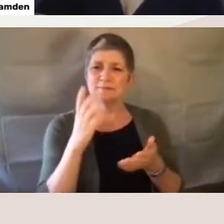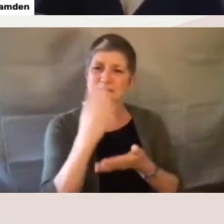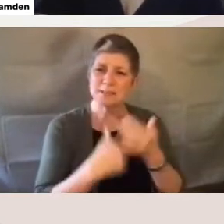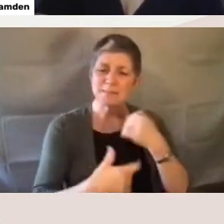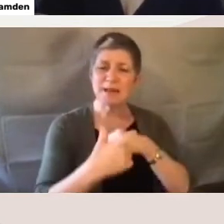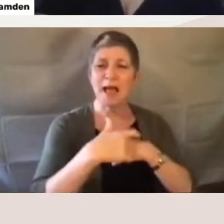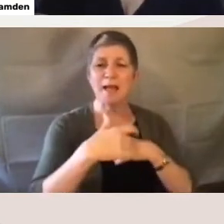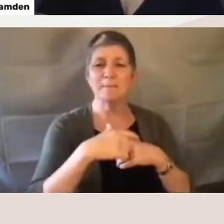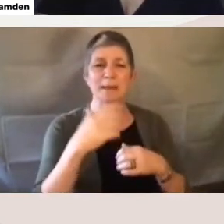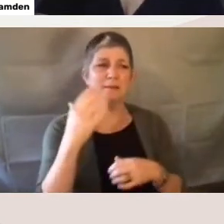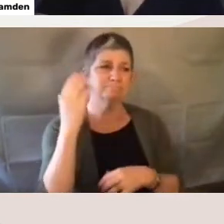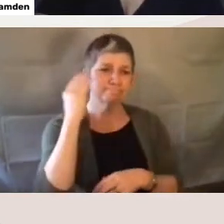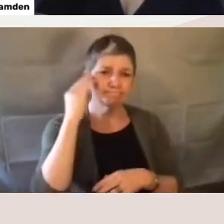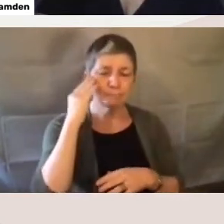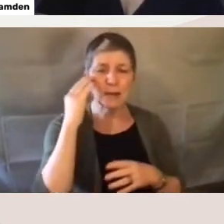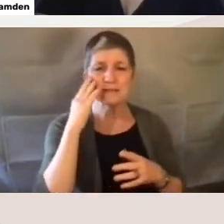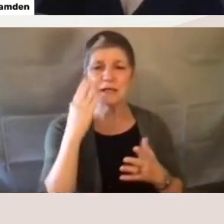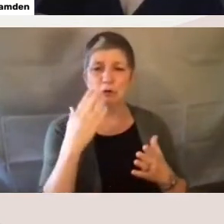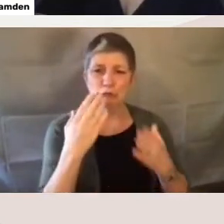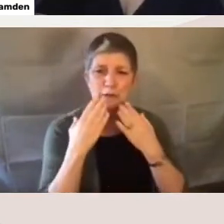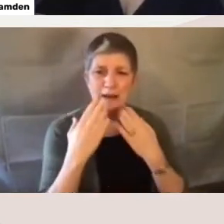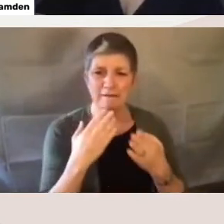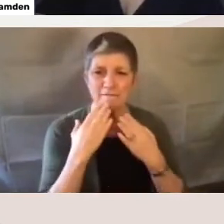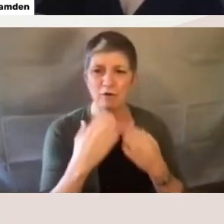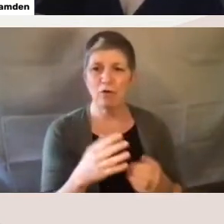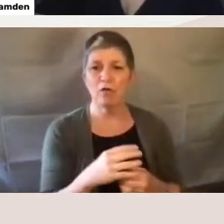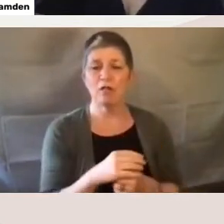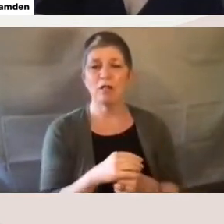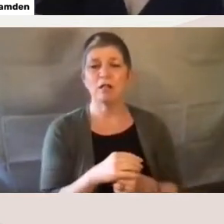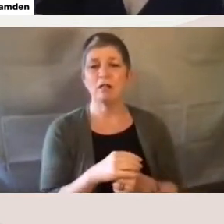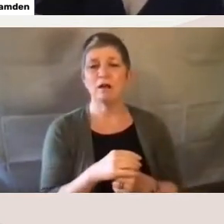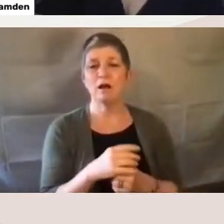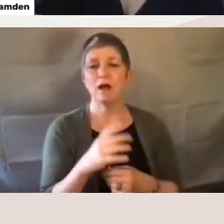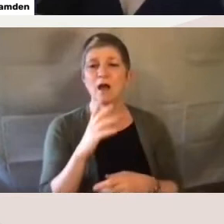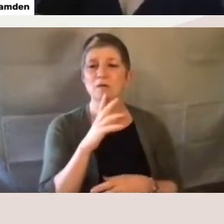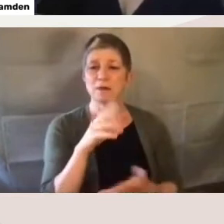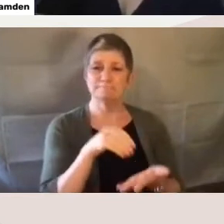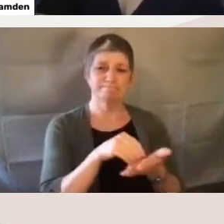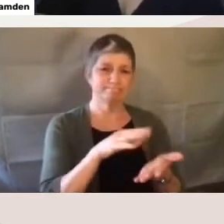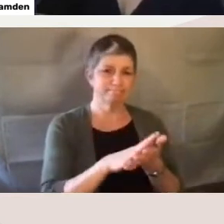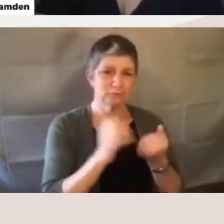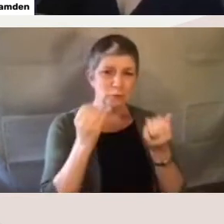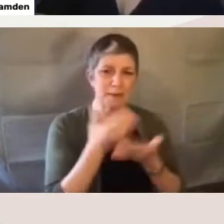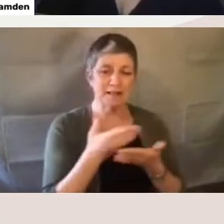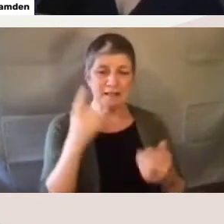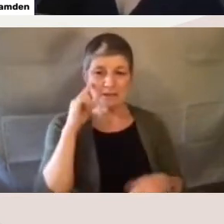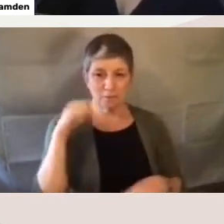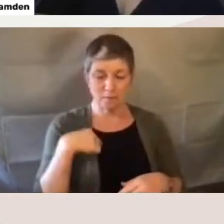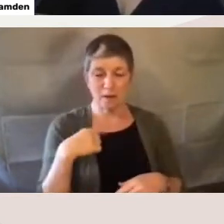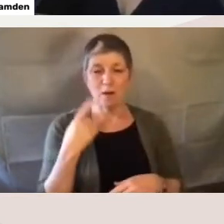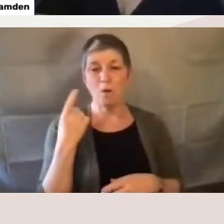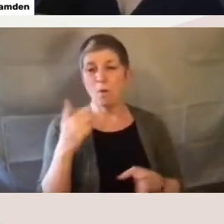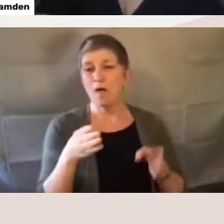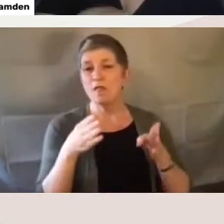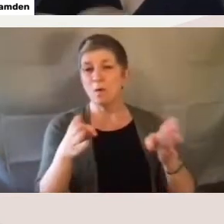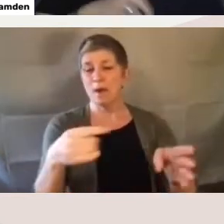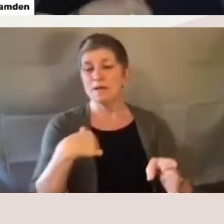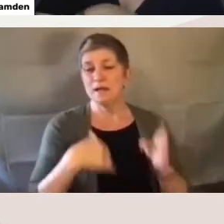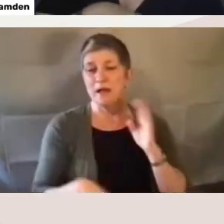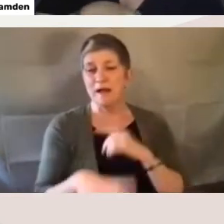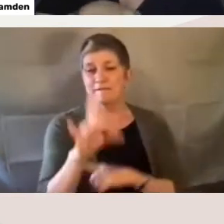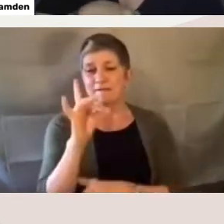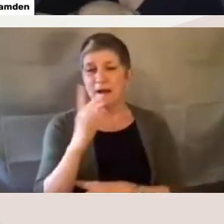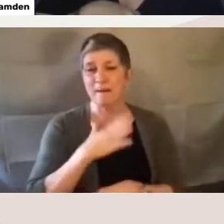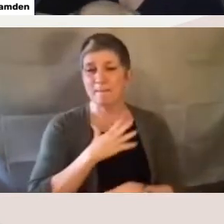time being present and being grateful, and I think it captures so many things for me. It's definitely one of the ways that I find